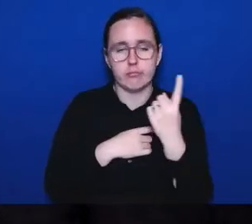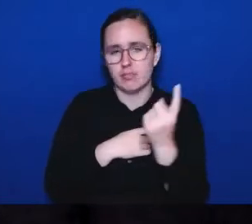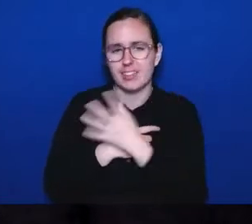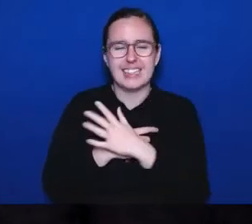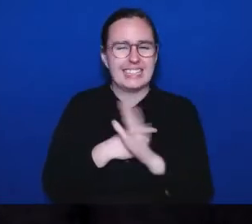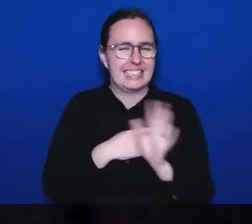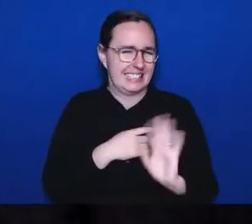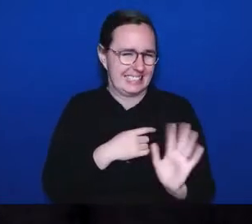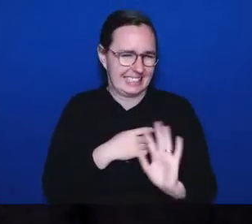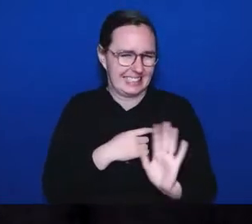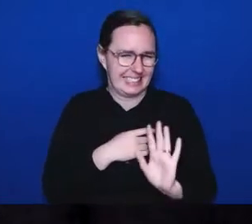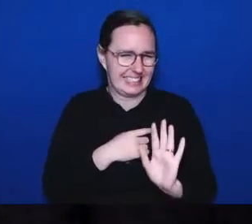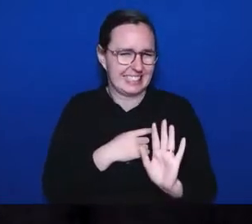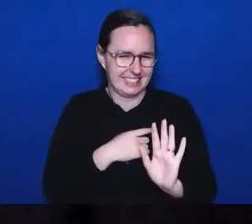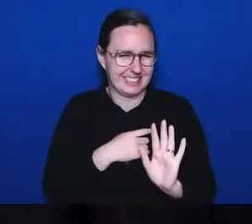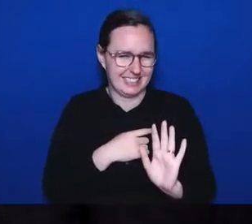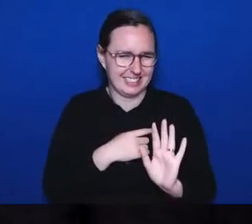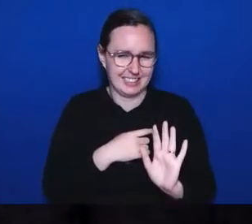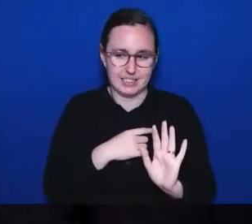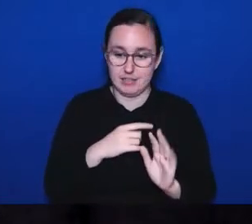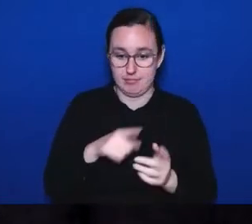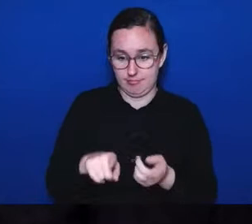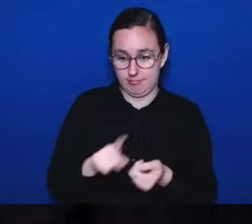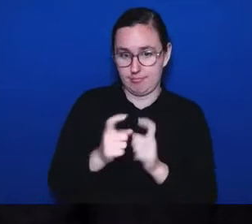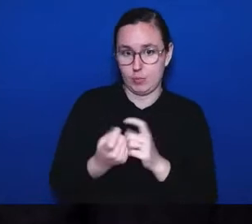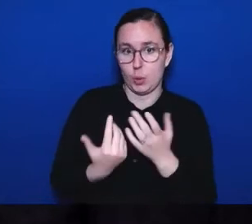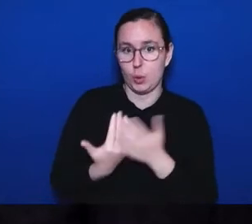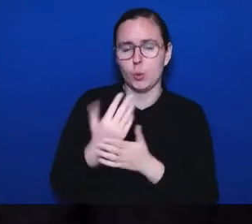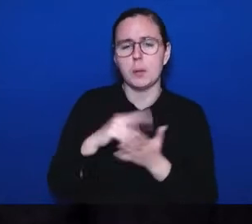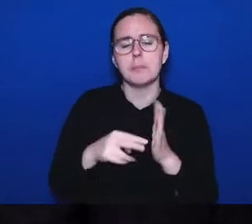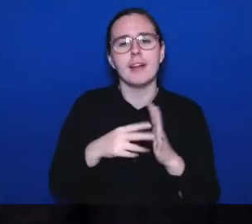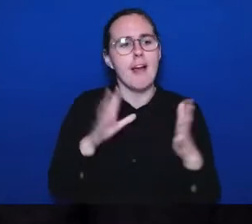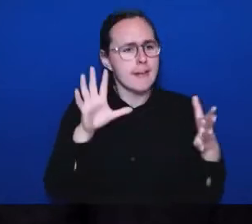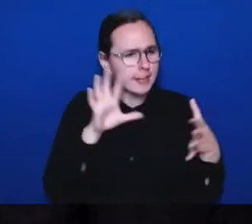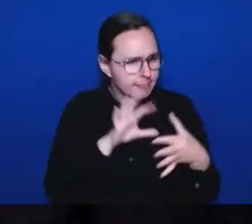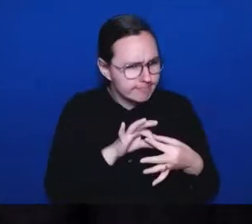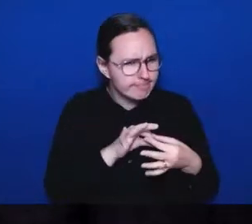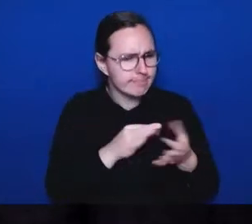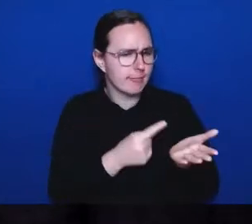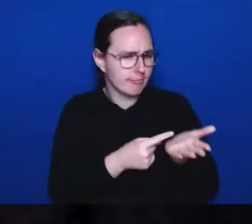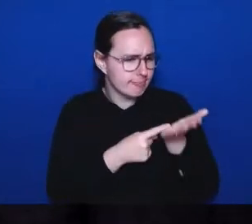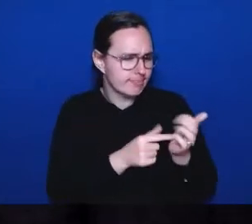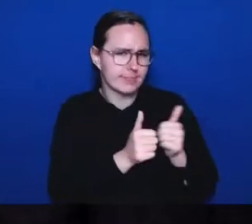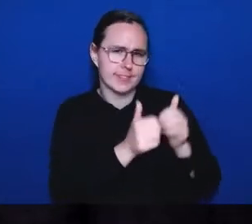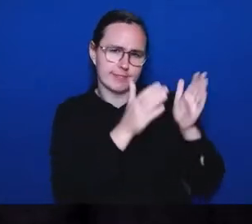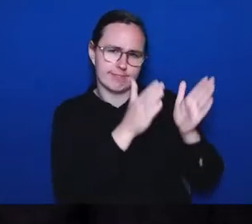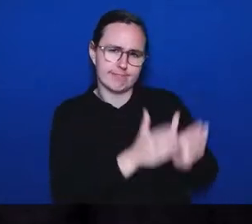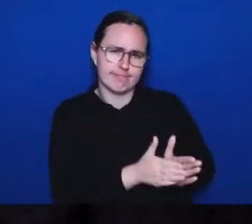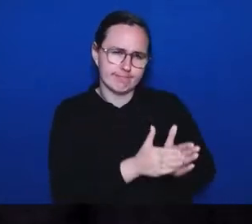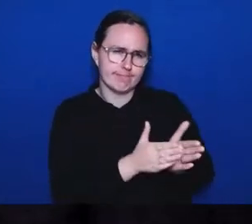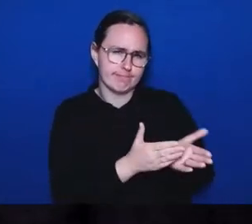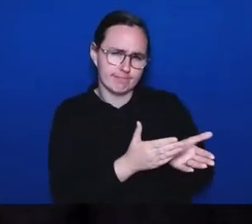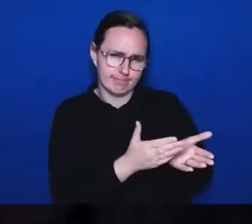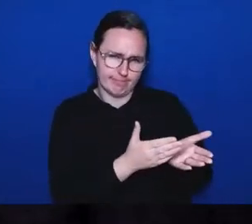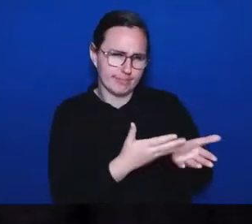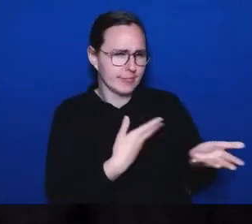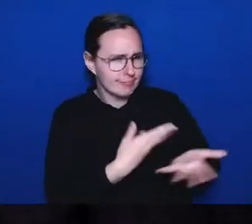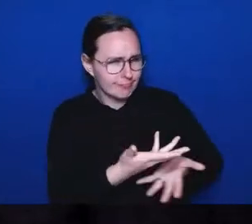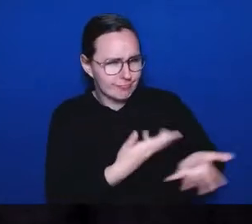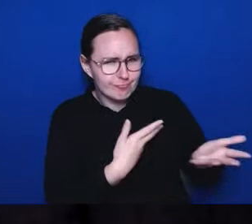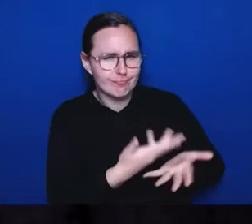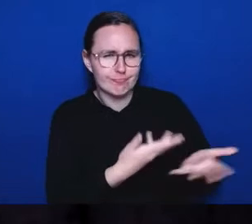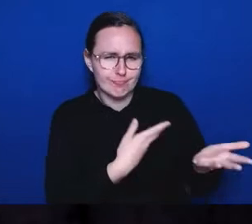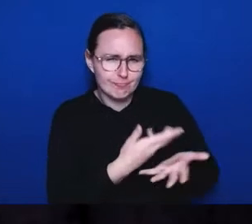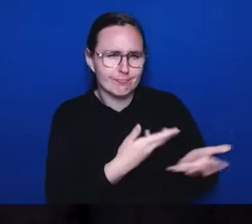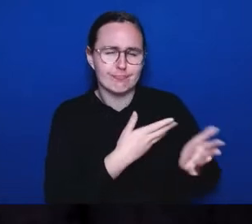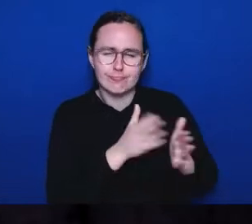and family medicine. And the needs of that, all citizens and all of our patients in this province and this country deserve